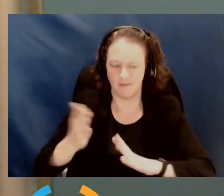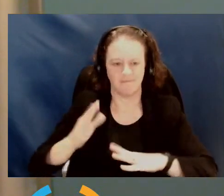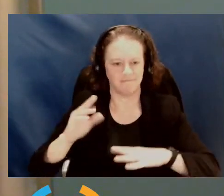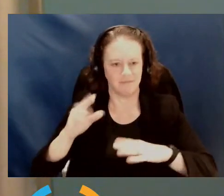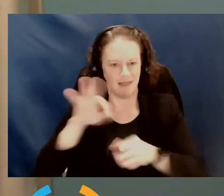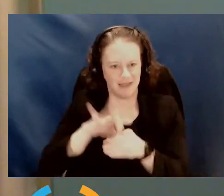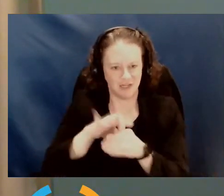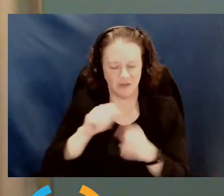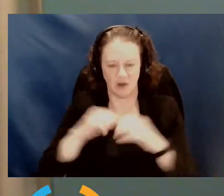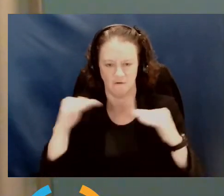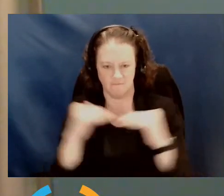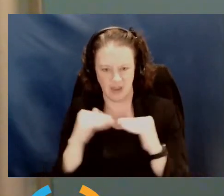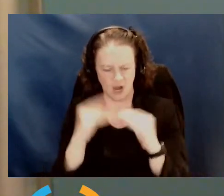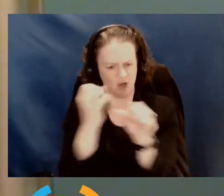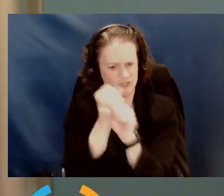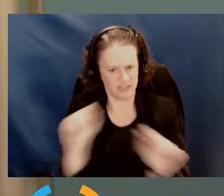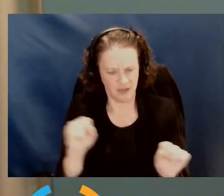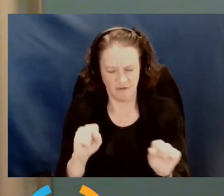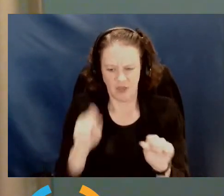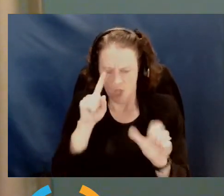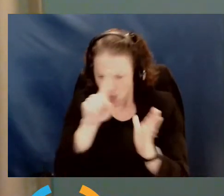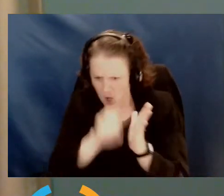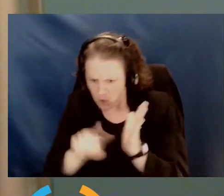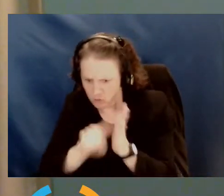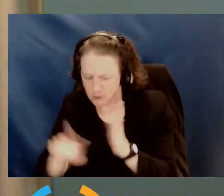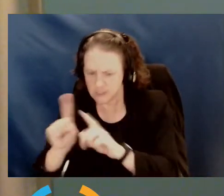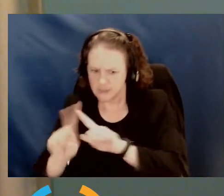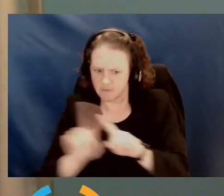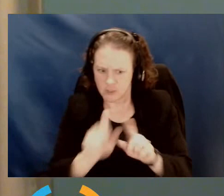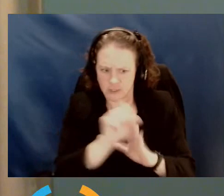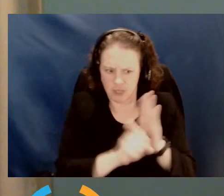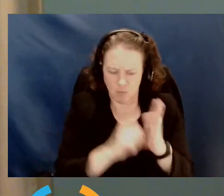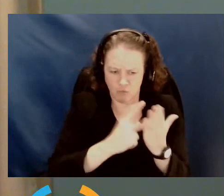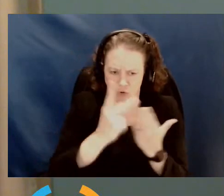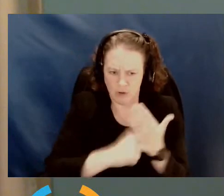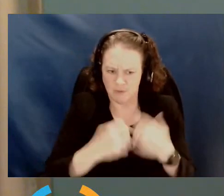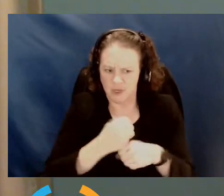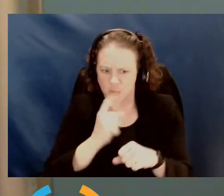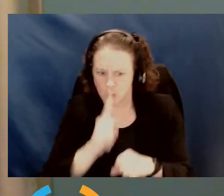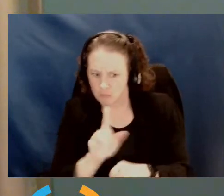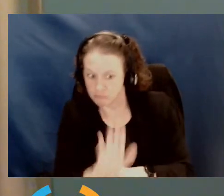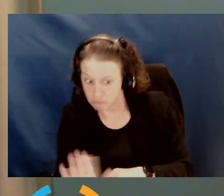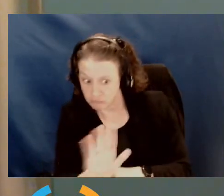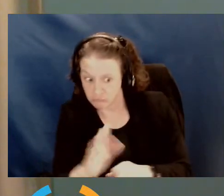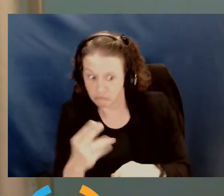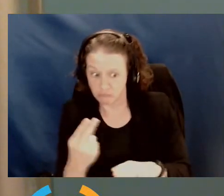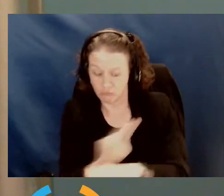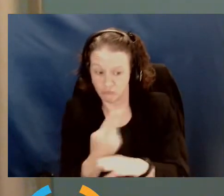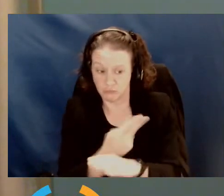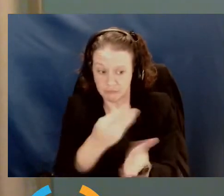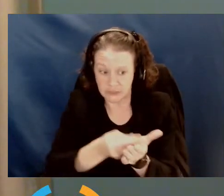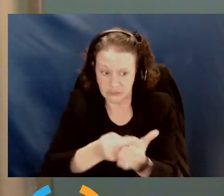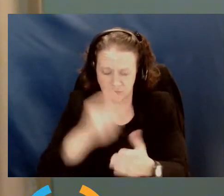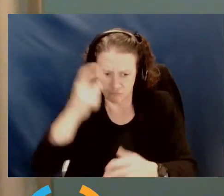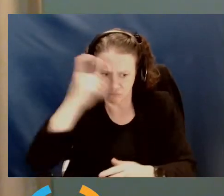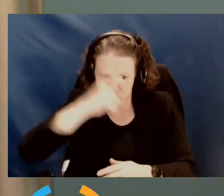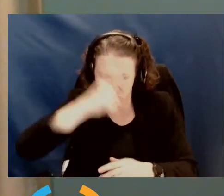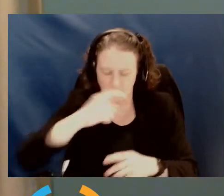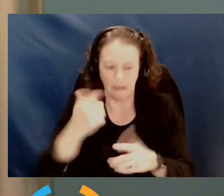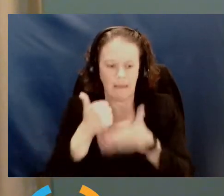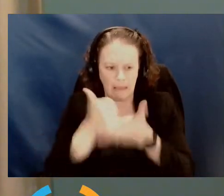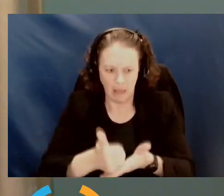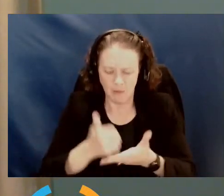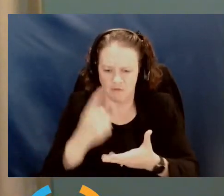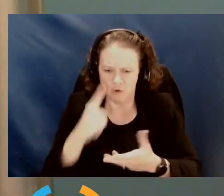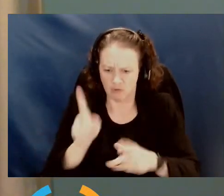and programs to make sure they make a real difference in the lives of people who need them the most, running our public records to make sure that government is open